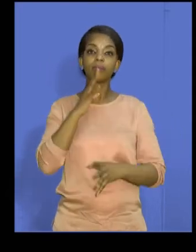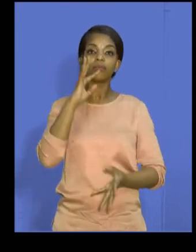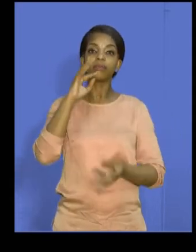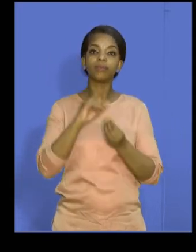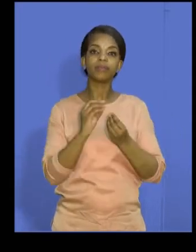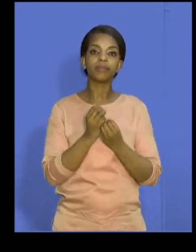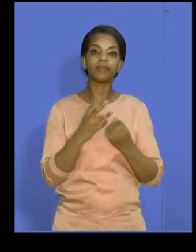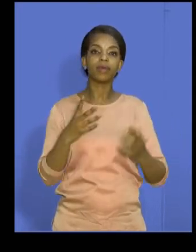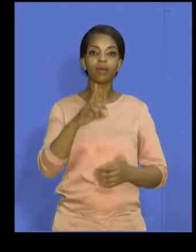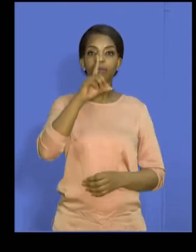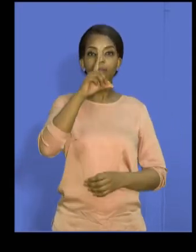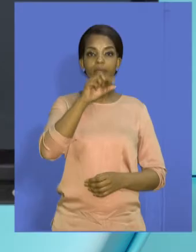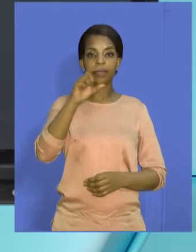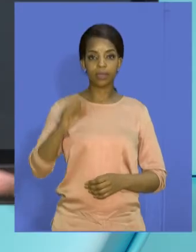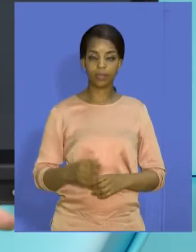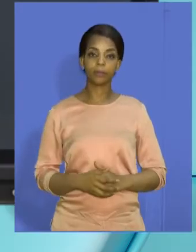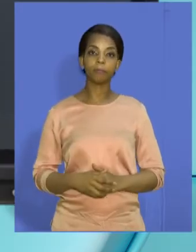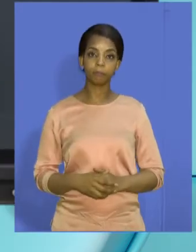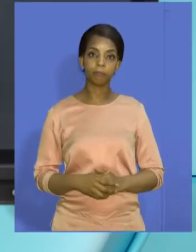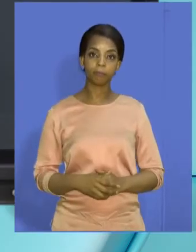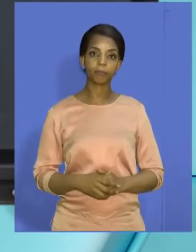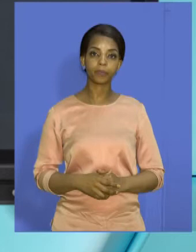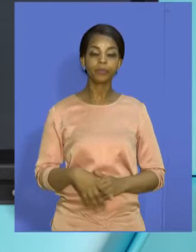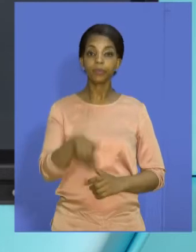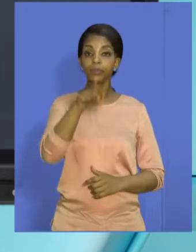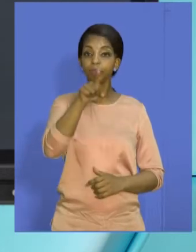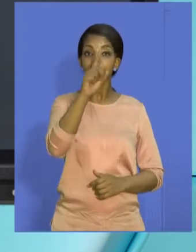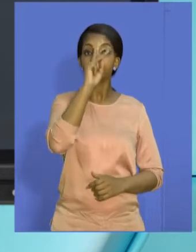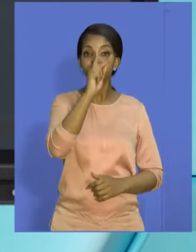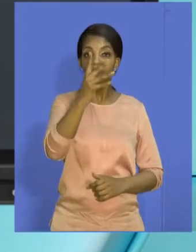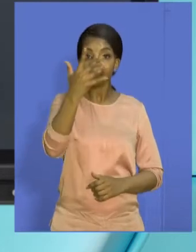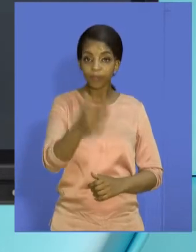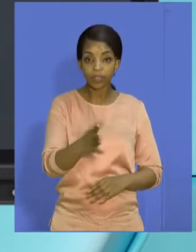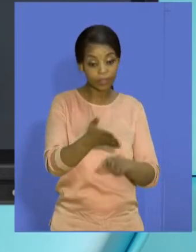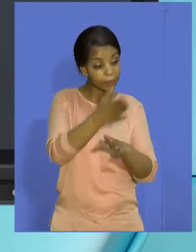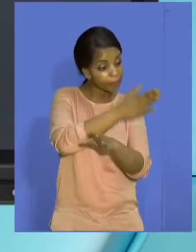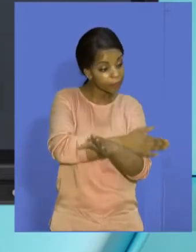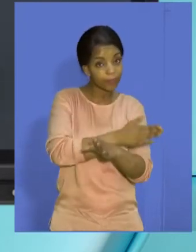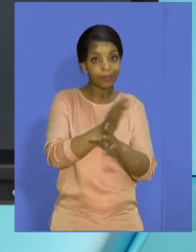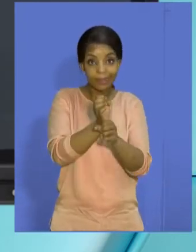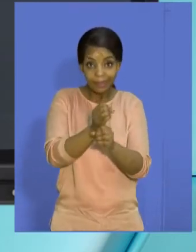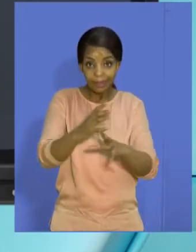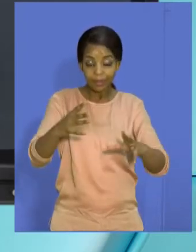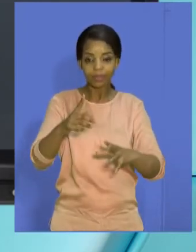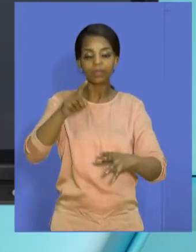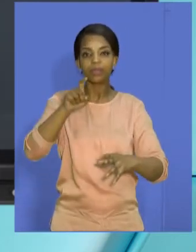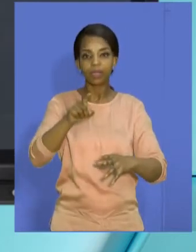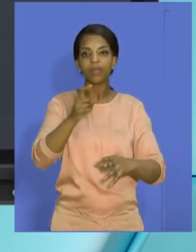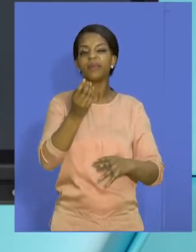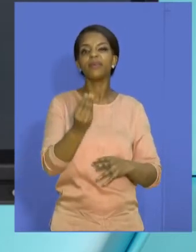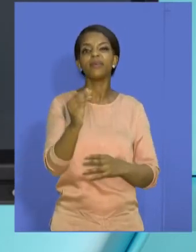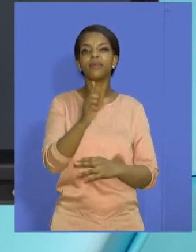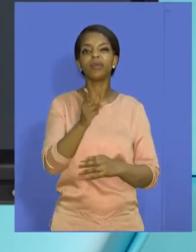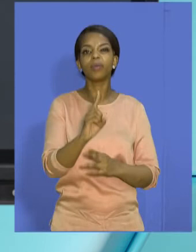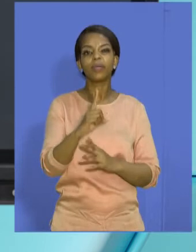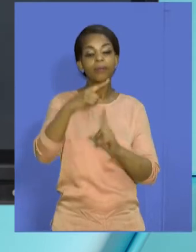So as we saw that with the previous table that we were using to explore this state, there was a plus 100 that